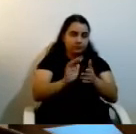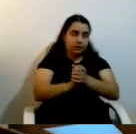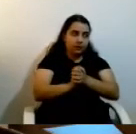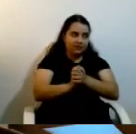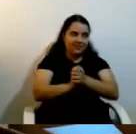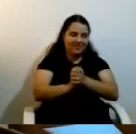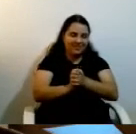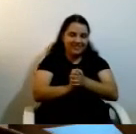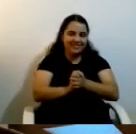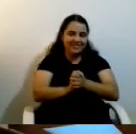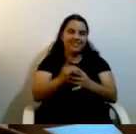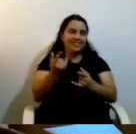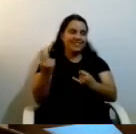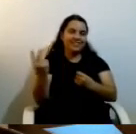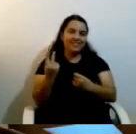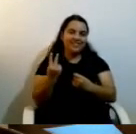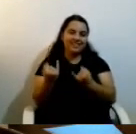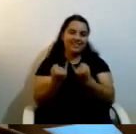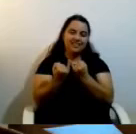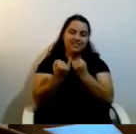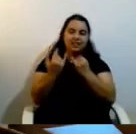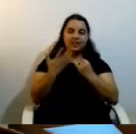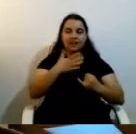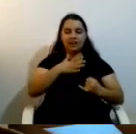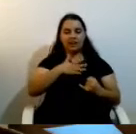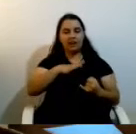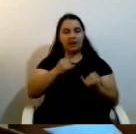each other that other Swedish couples enjoy.